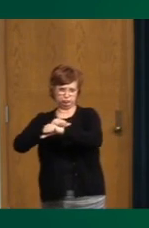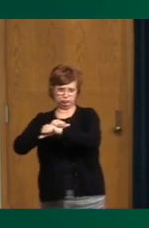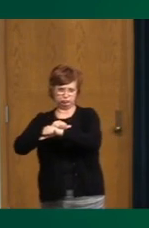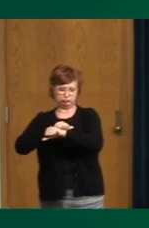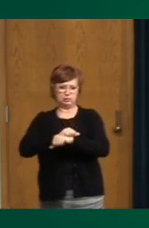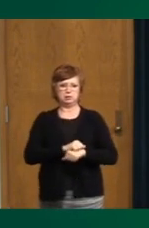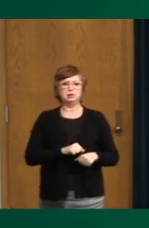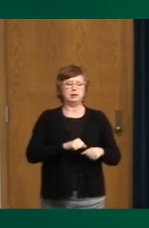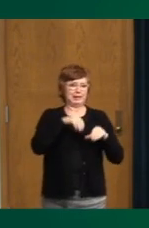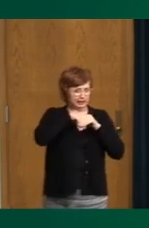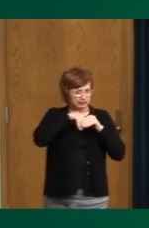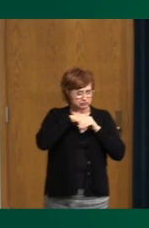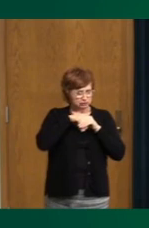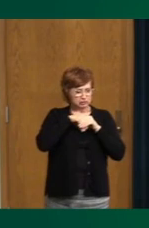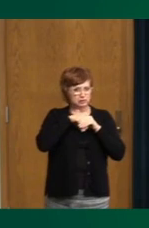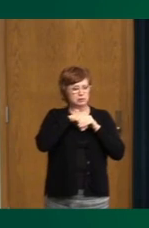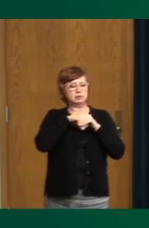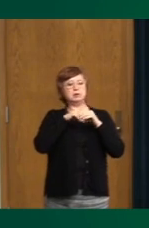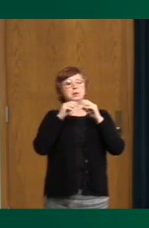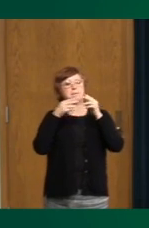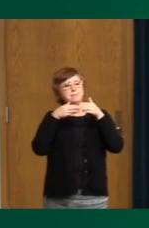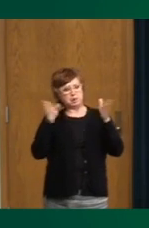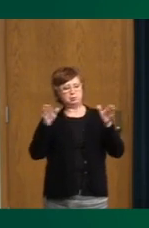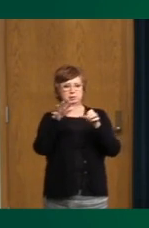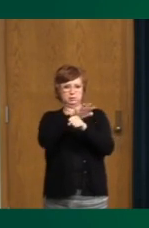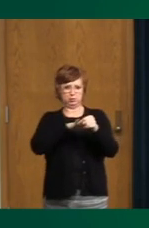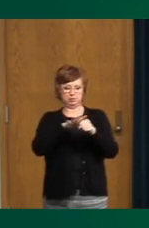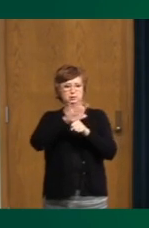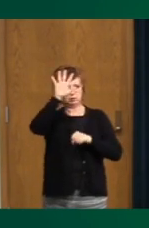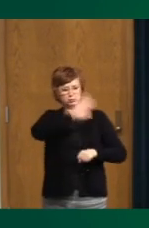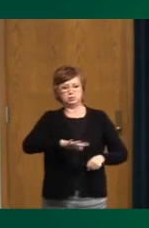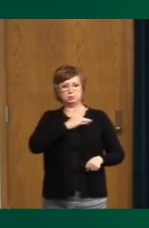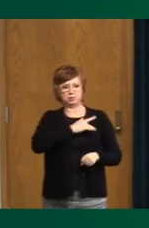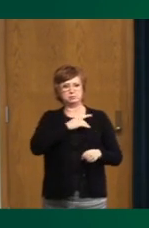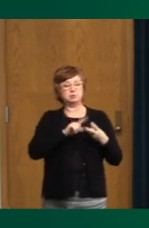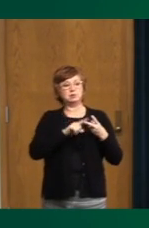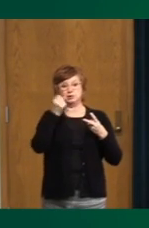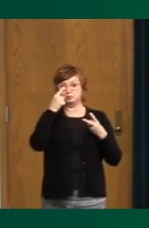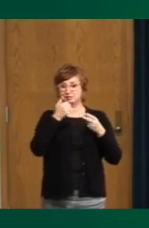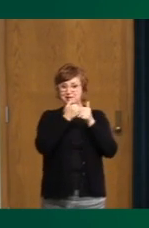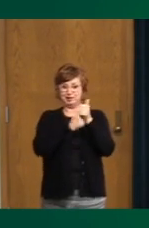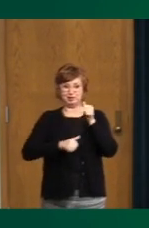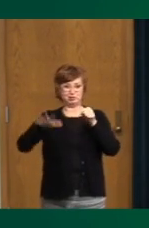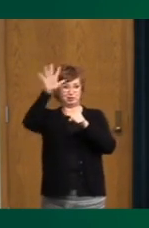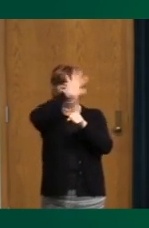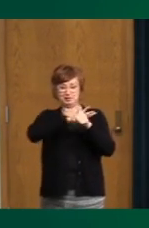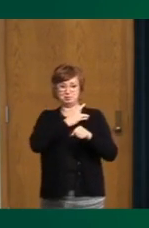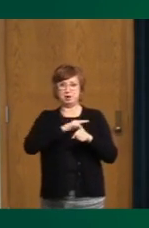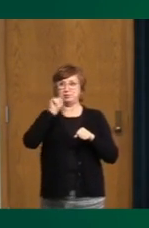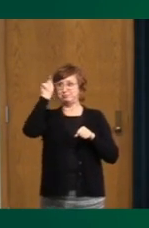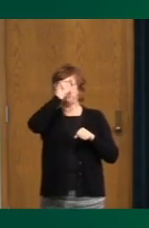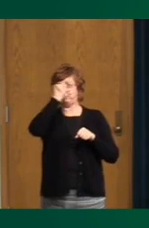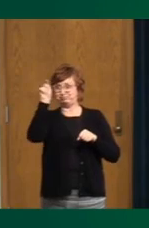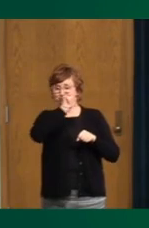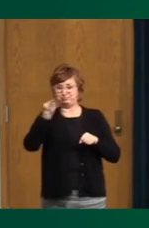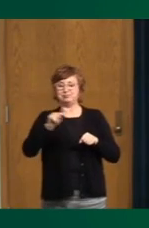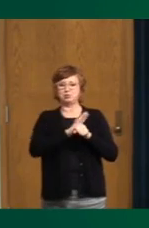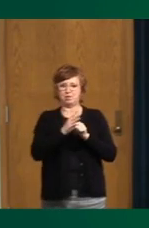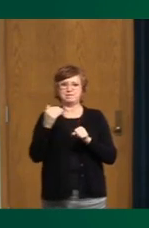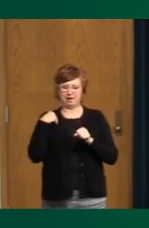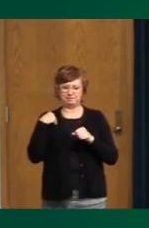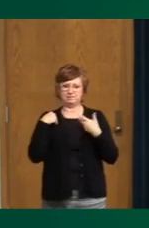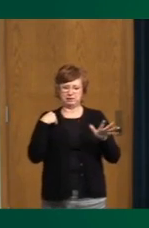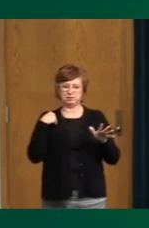public places in Saskatchewan. COVID-19 is now present in every part of the province, and you should wear a mask in every